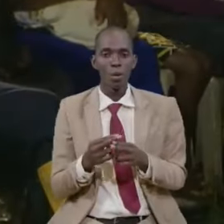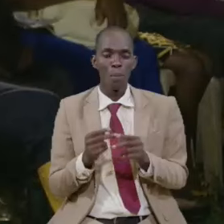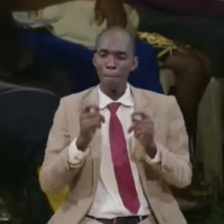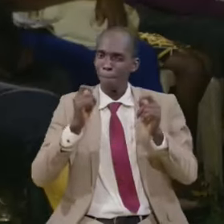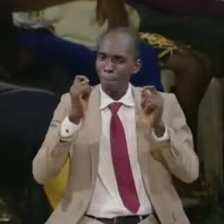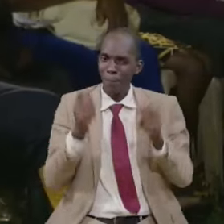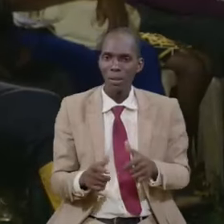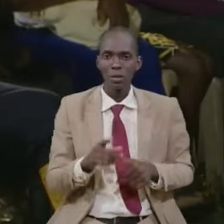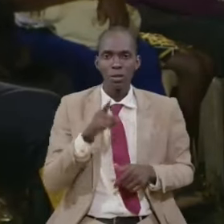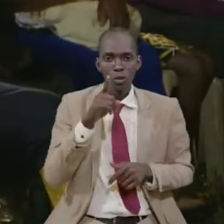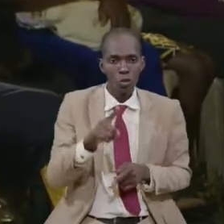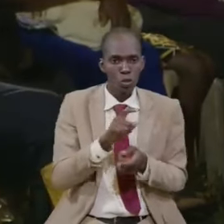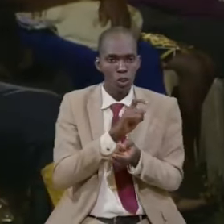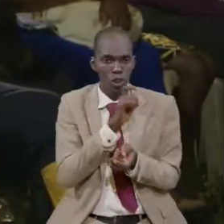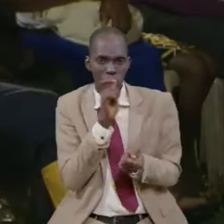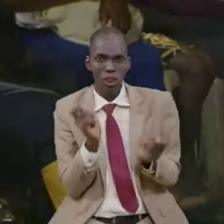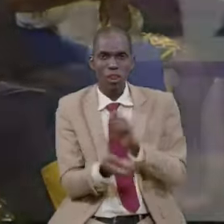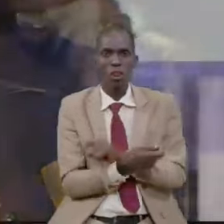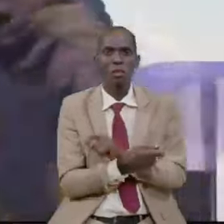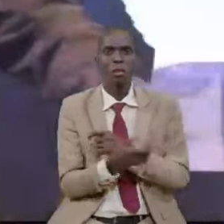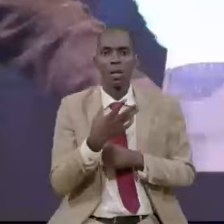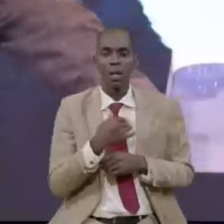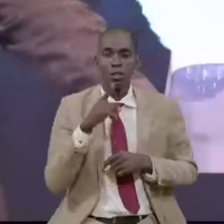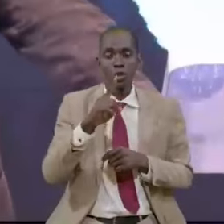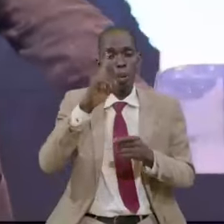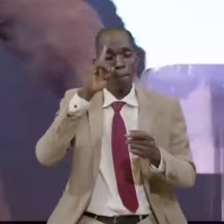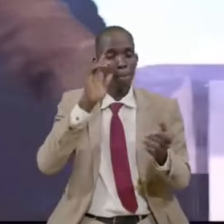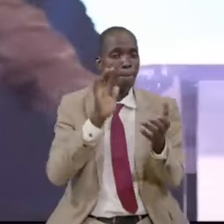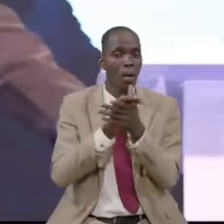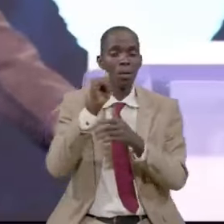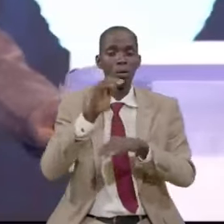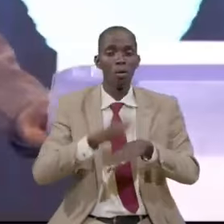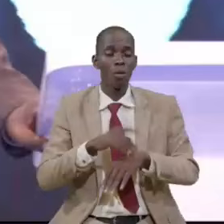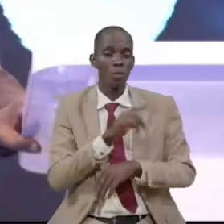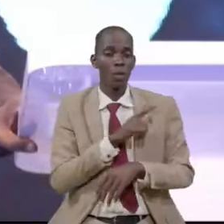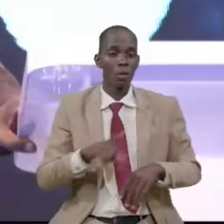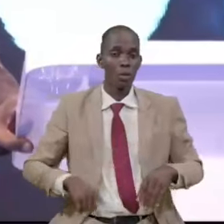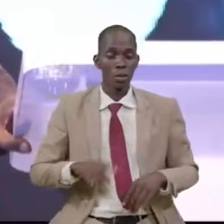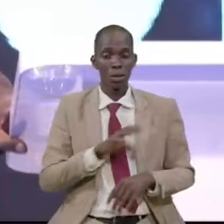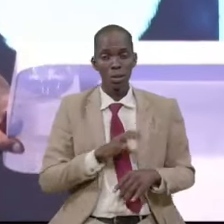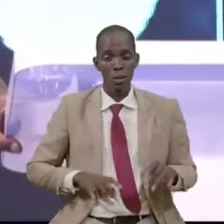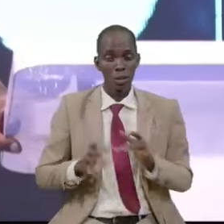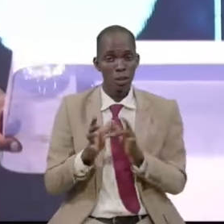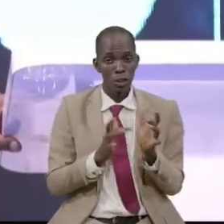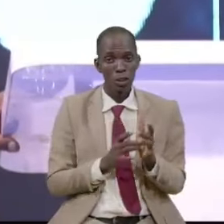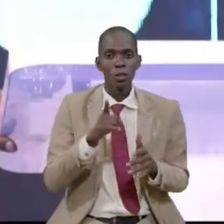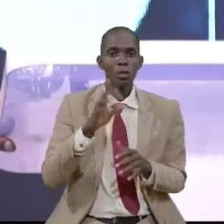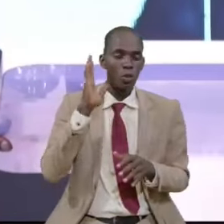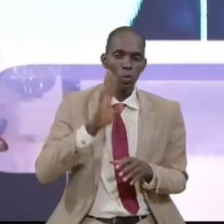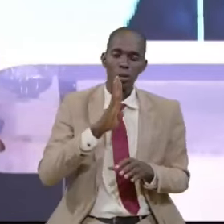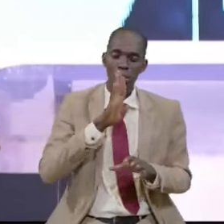all those things and you believe on the Lord Jesus Christ, you are a part of the whole of a